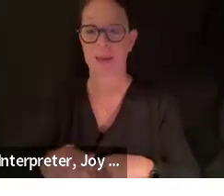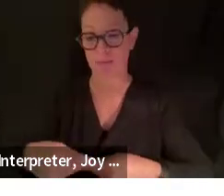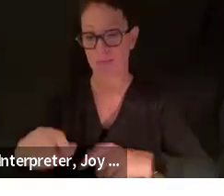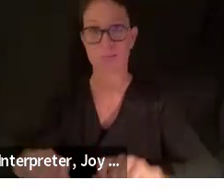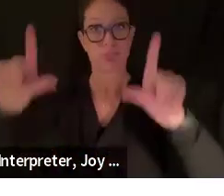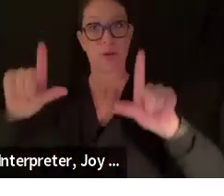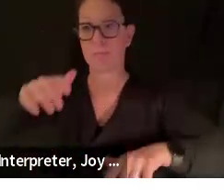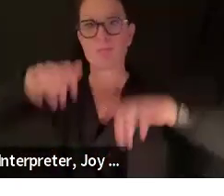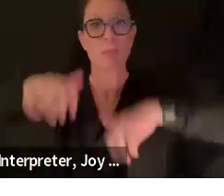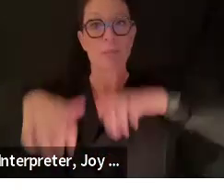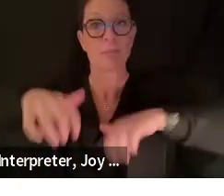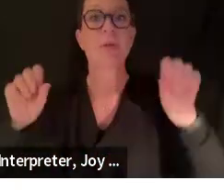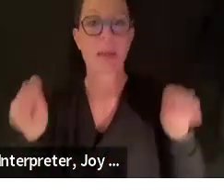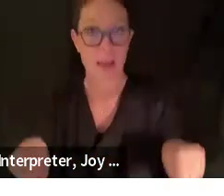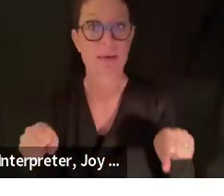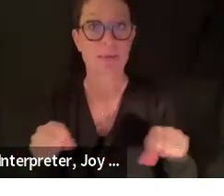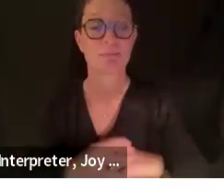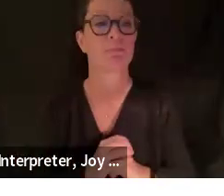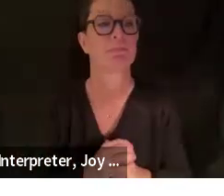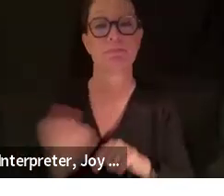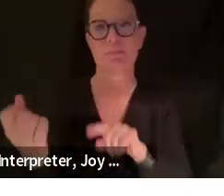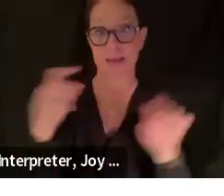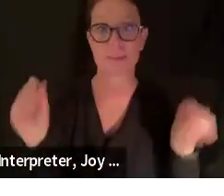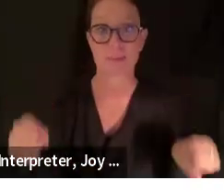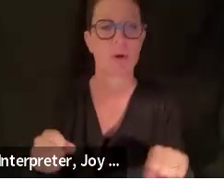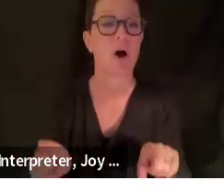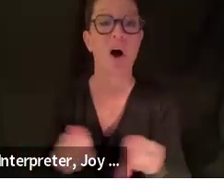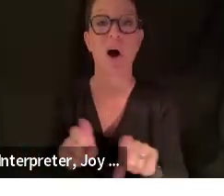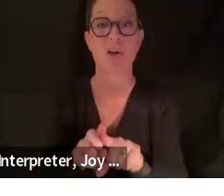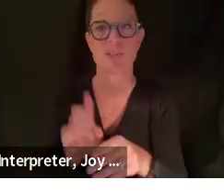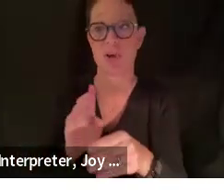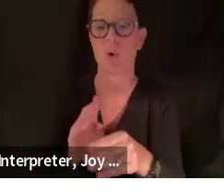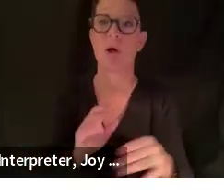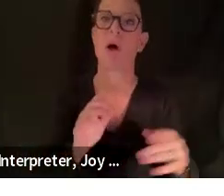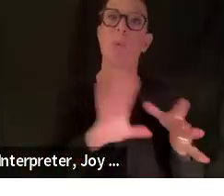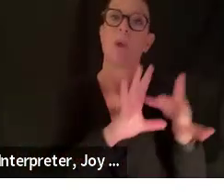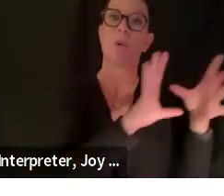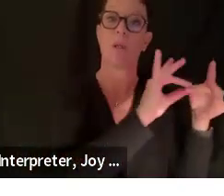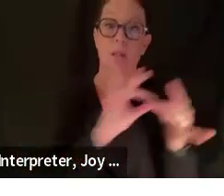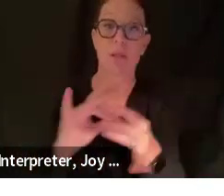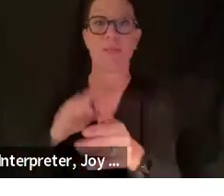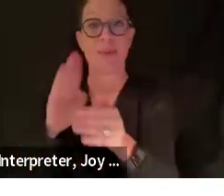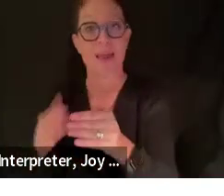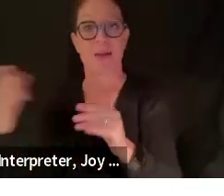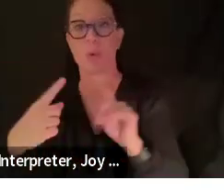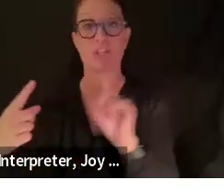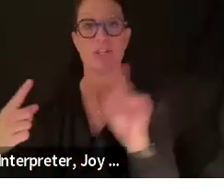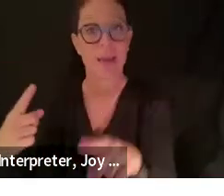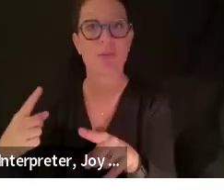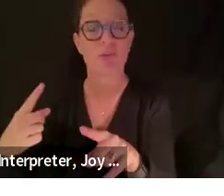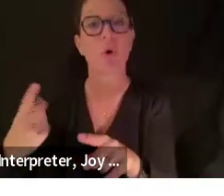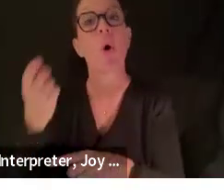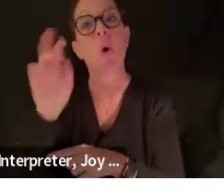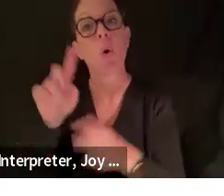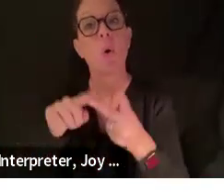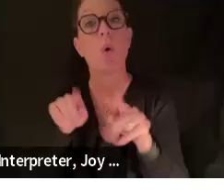box of the chat below. We'll also answer all questions at the end, or we'll type the answers back to